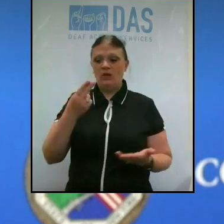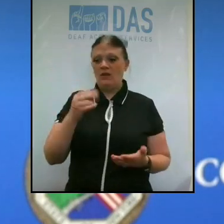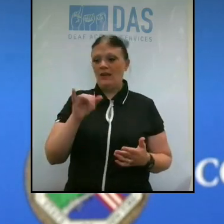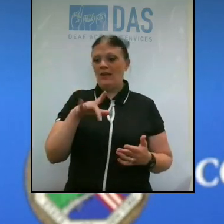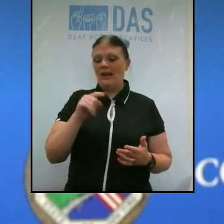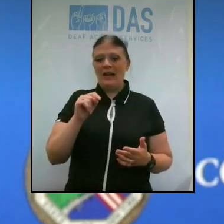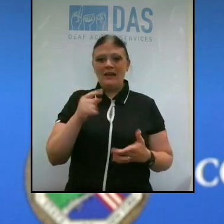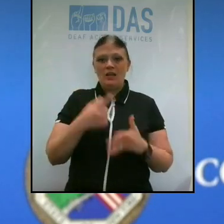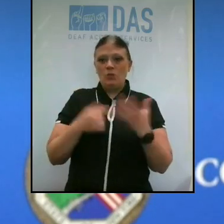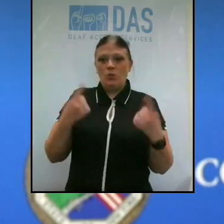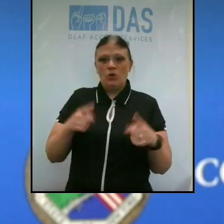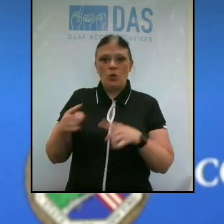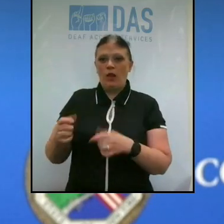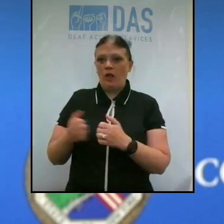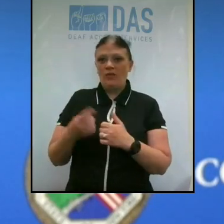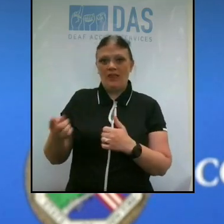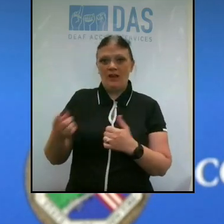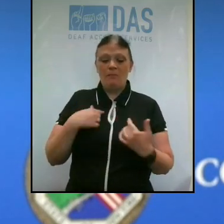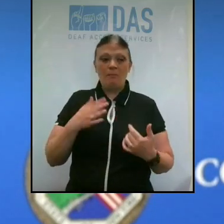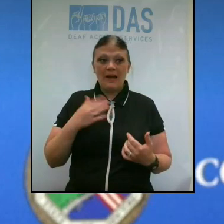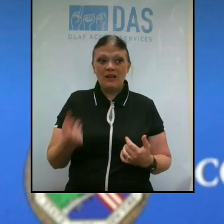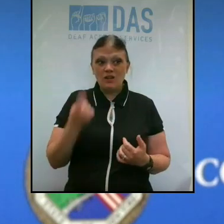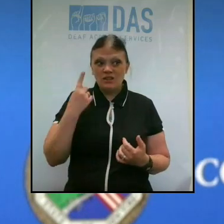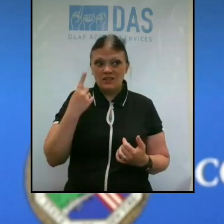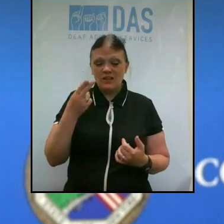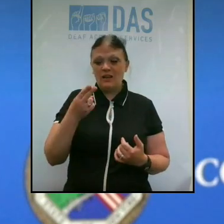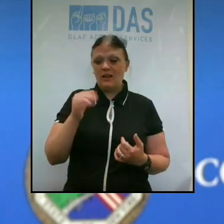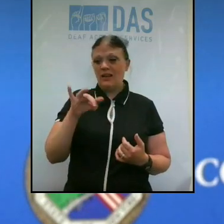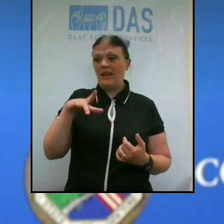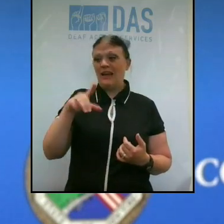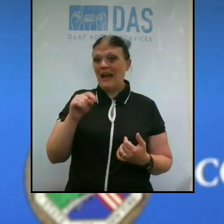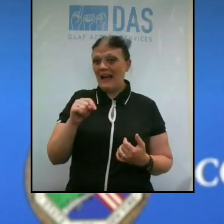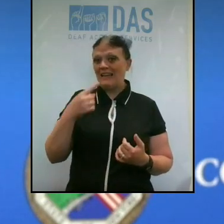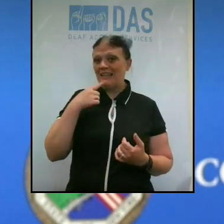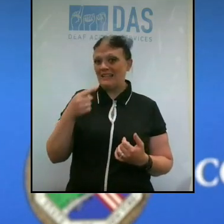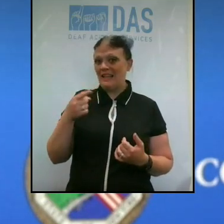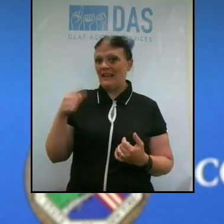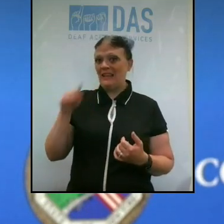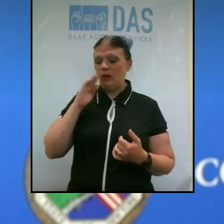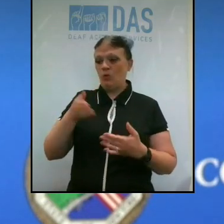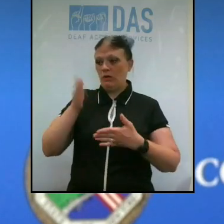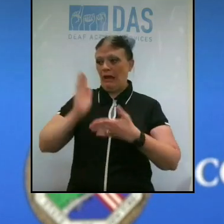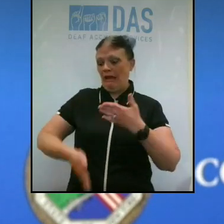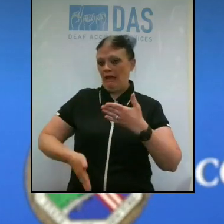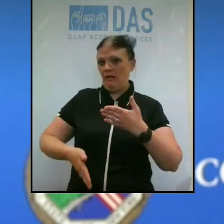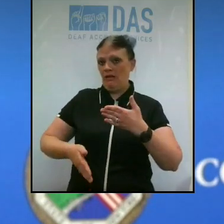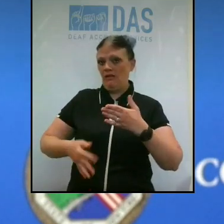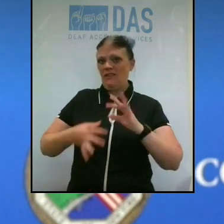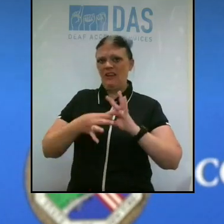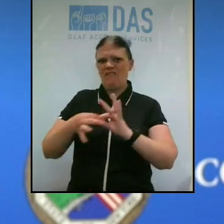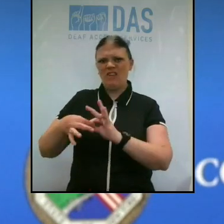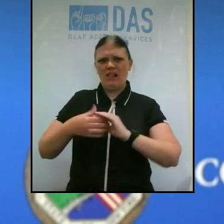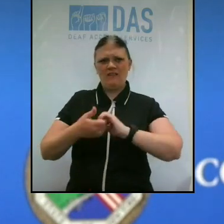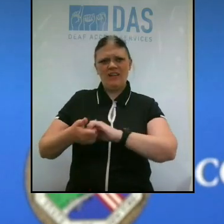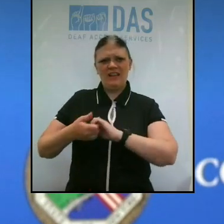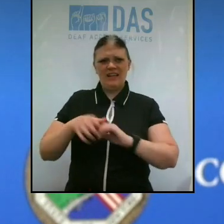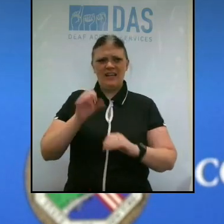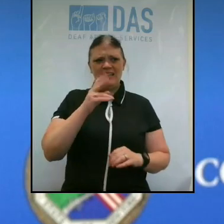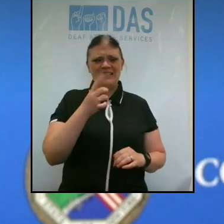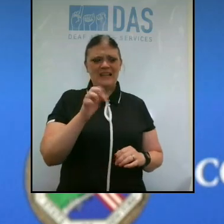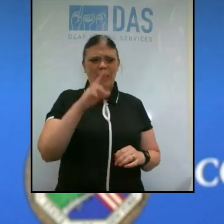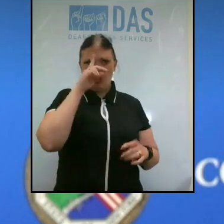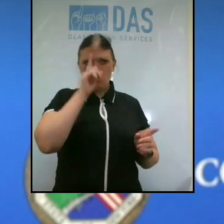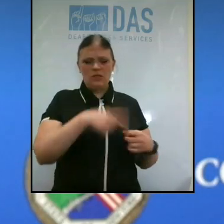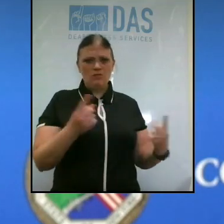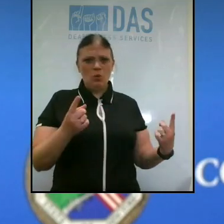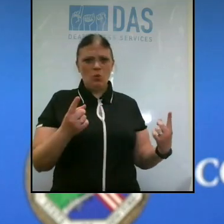is. My understanding that was Hyatt that said that they were ending their affiliation. Mr. Snyder was disputing that.